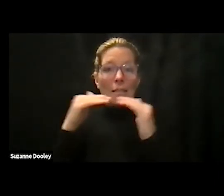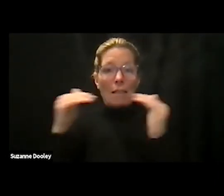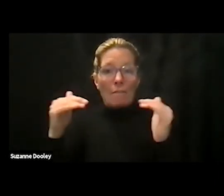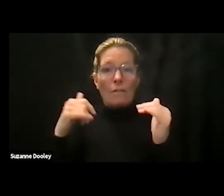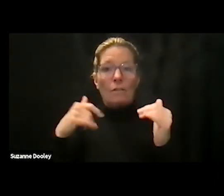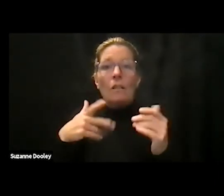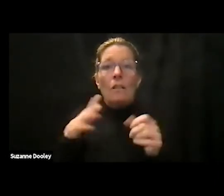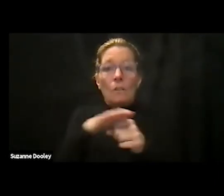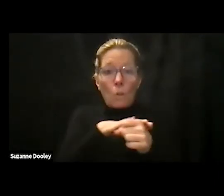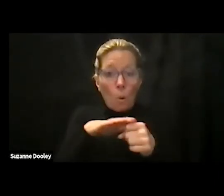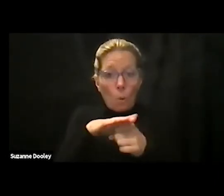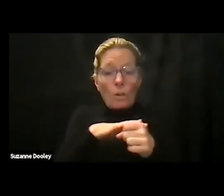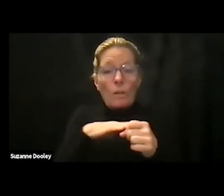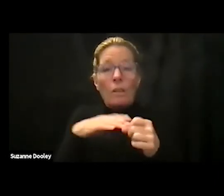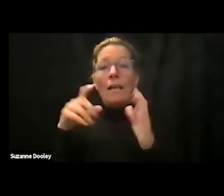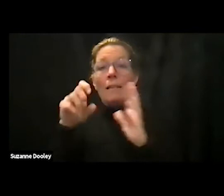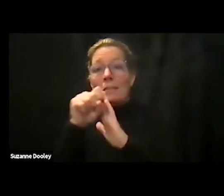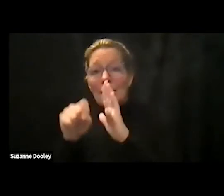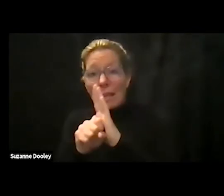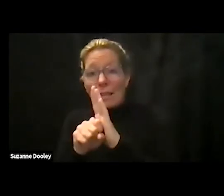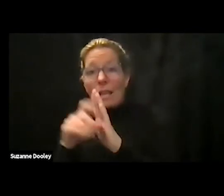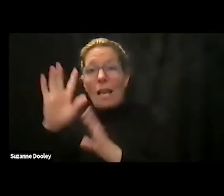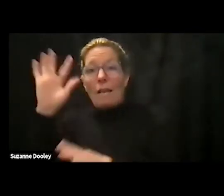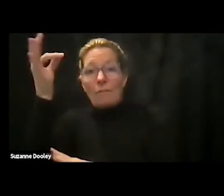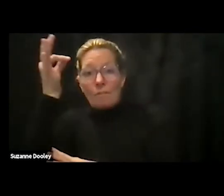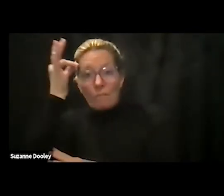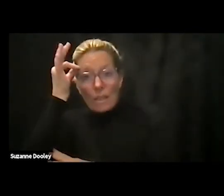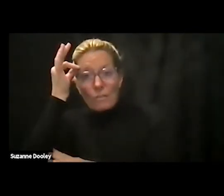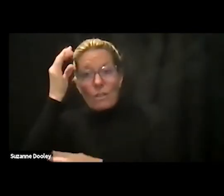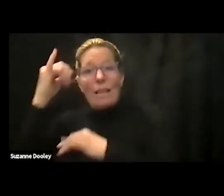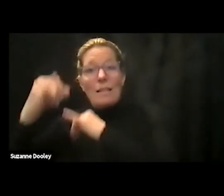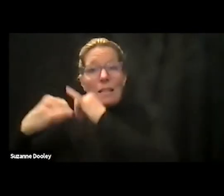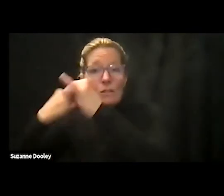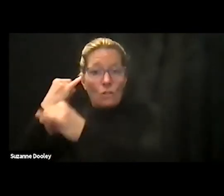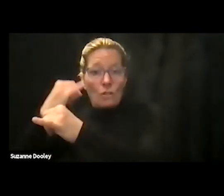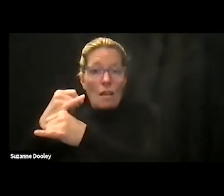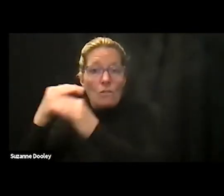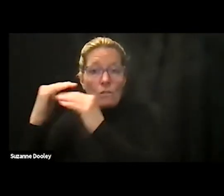level, at the state level, at the federal and international level,